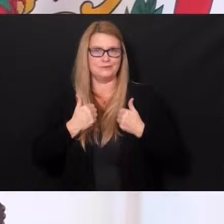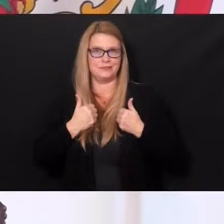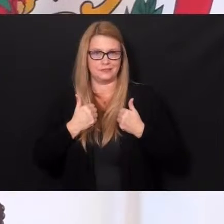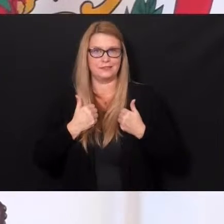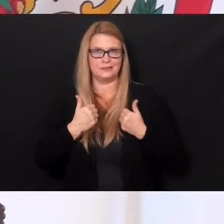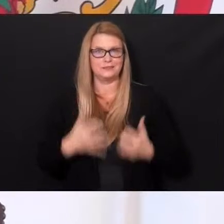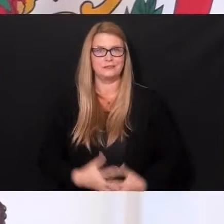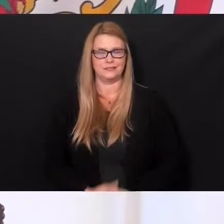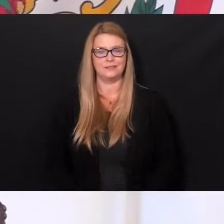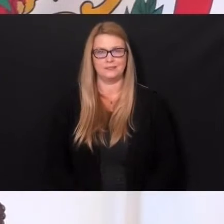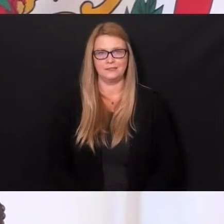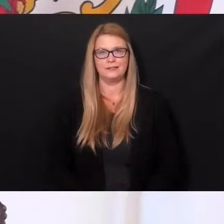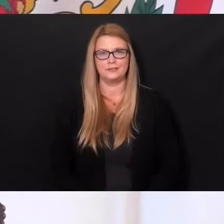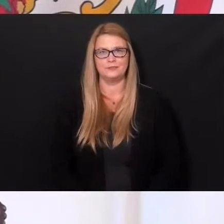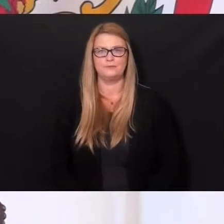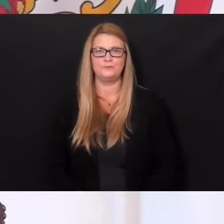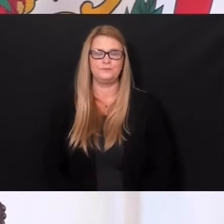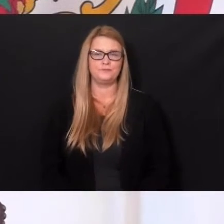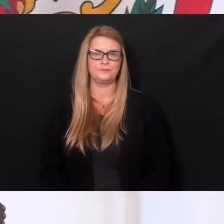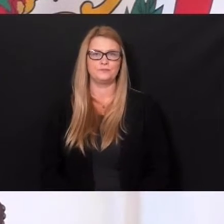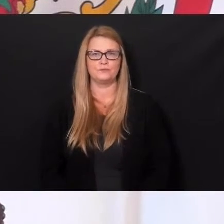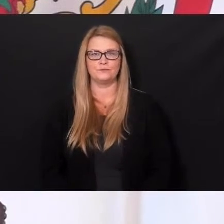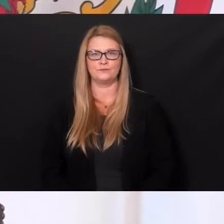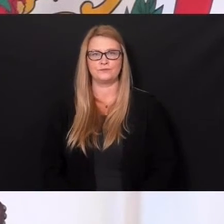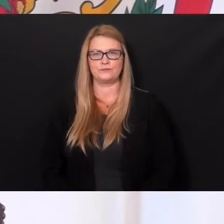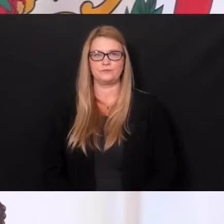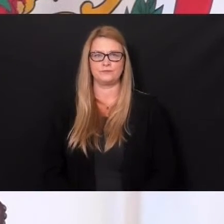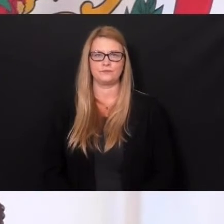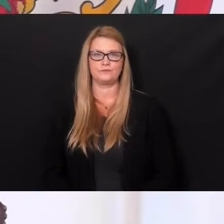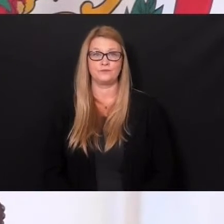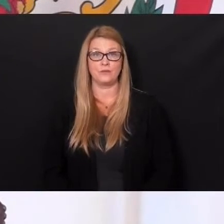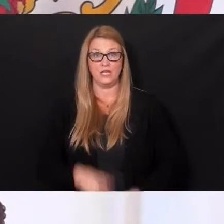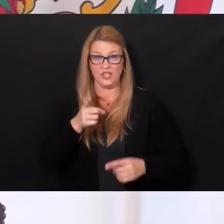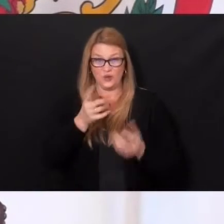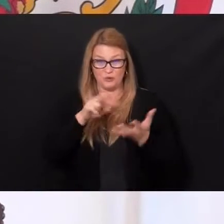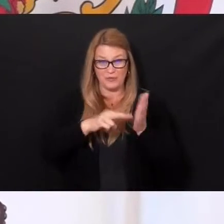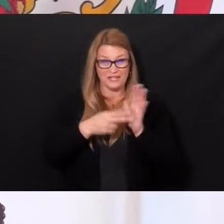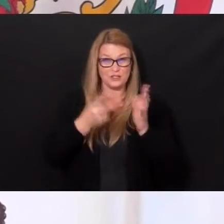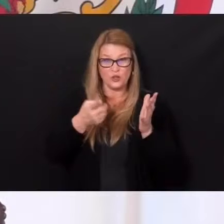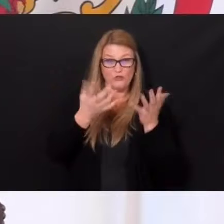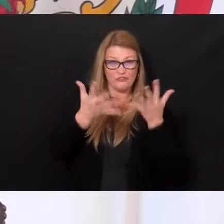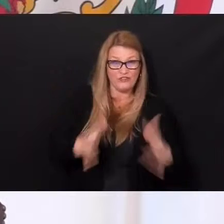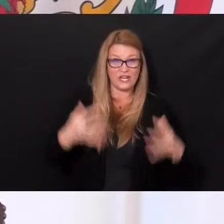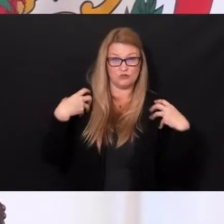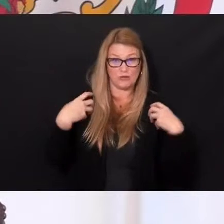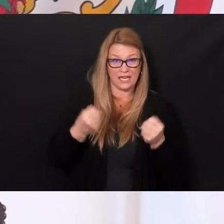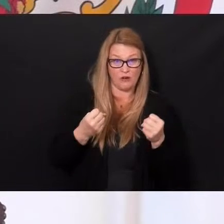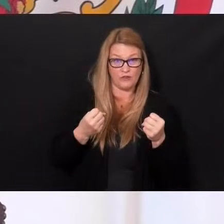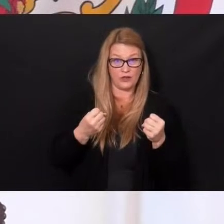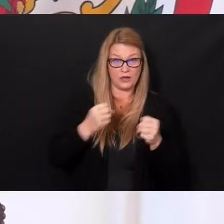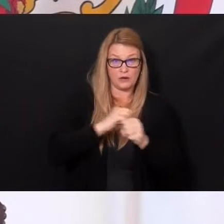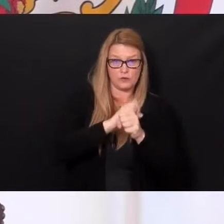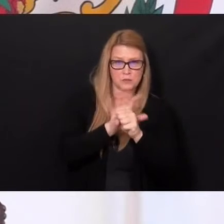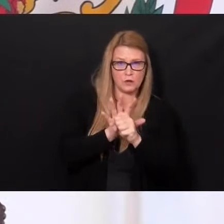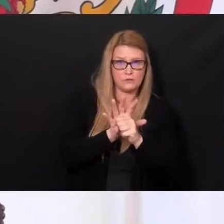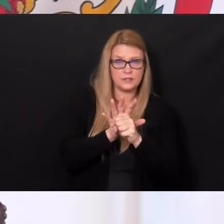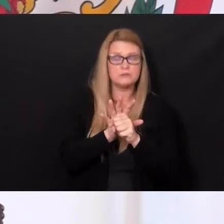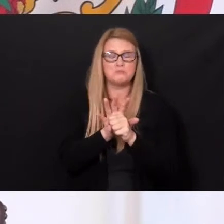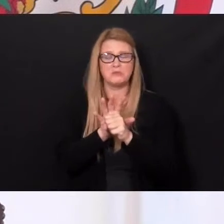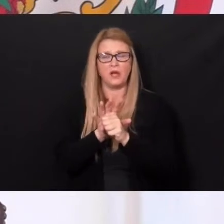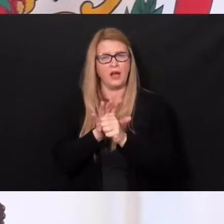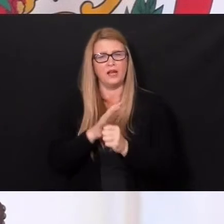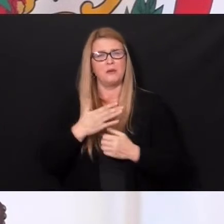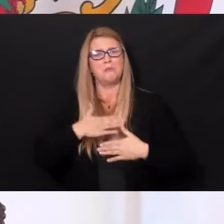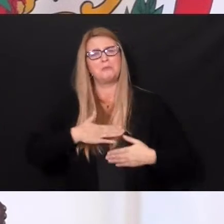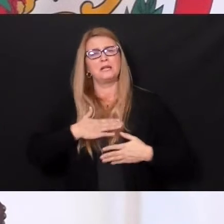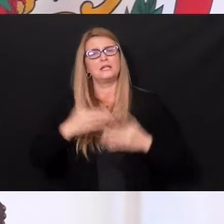requirement almost, because if you've recovered from this and you can give blood, I really believe you should be doing